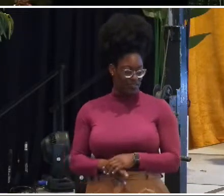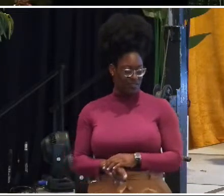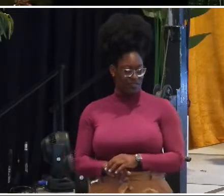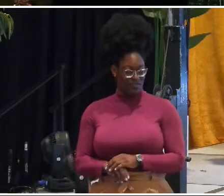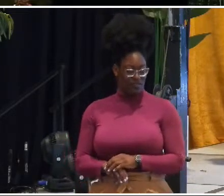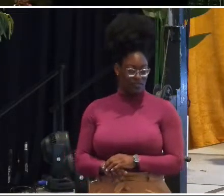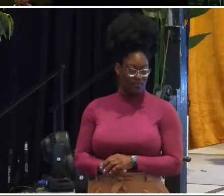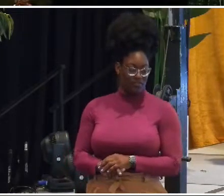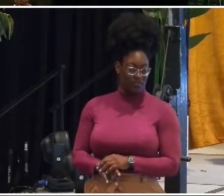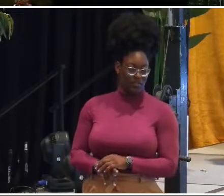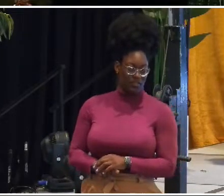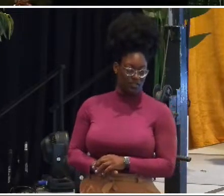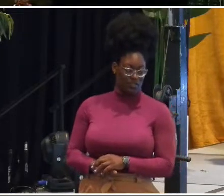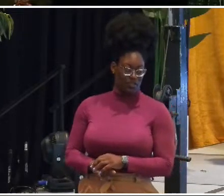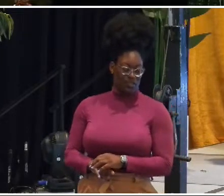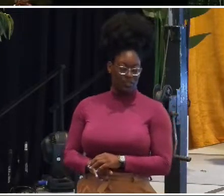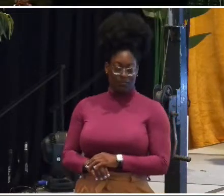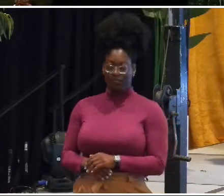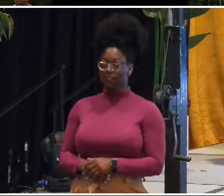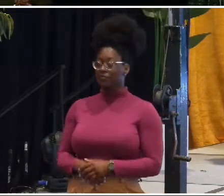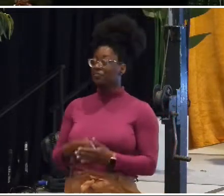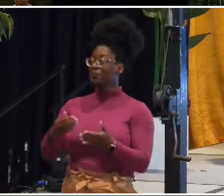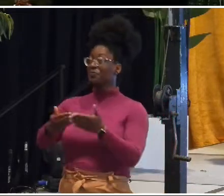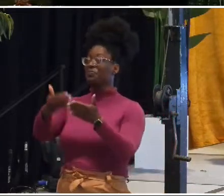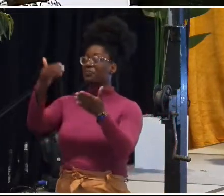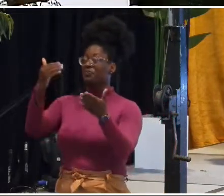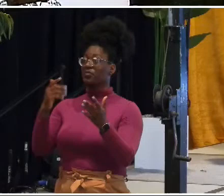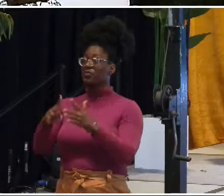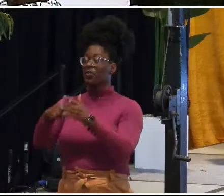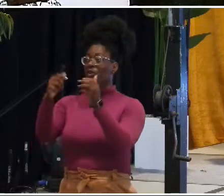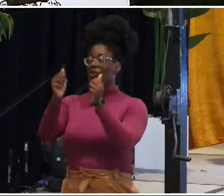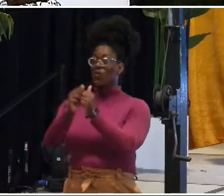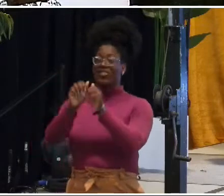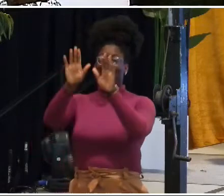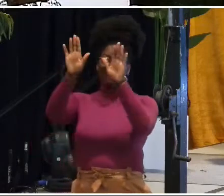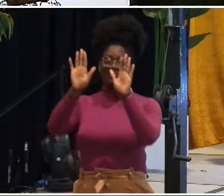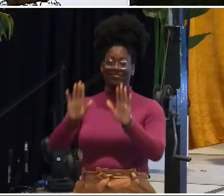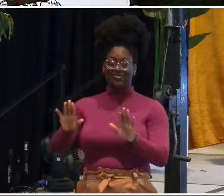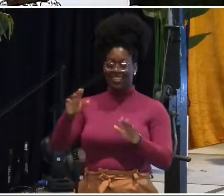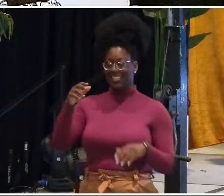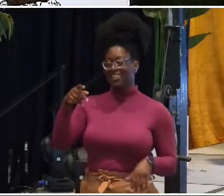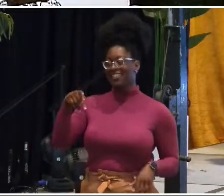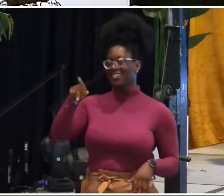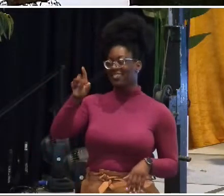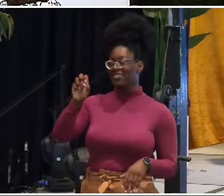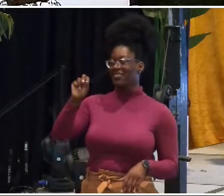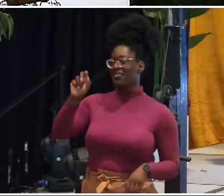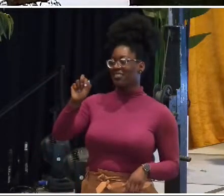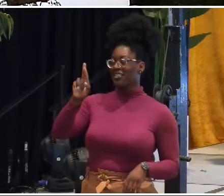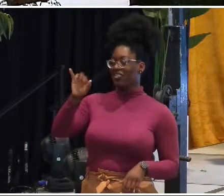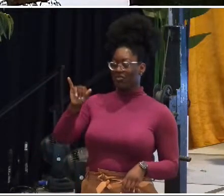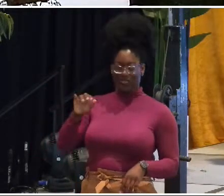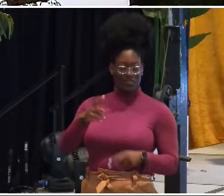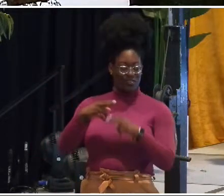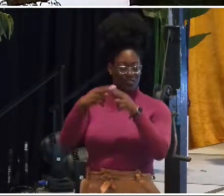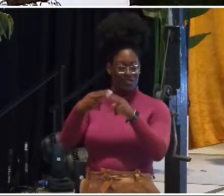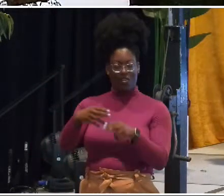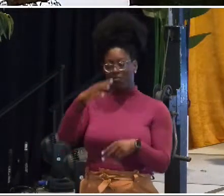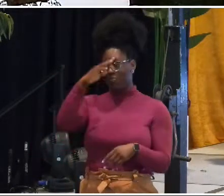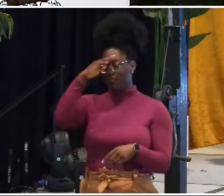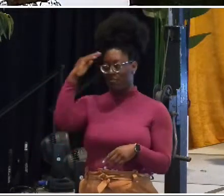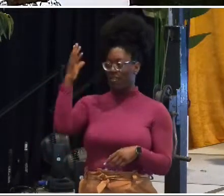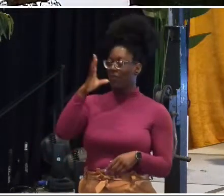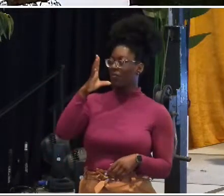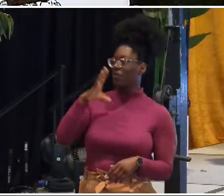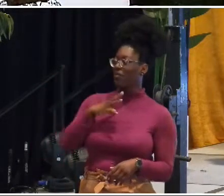So before we get started on our incredible plenary, Black Feminist Possibility, and with our amazing lineup of